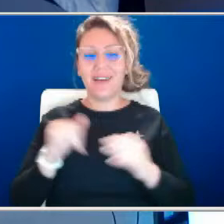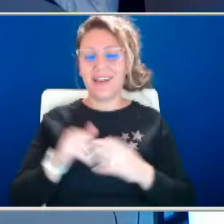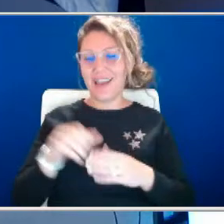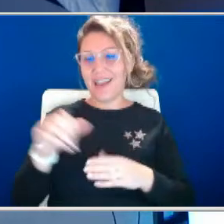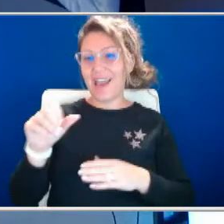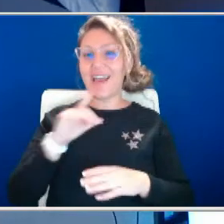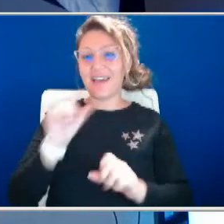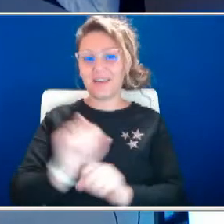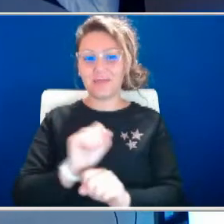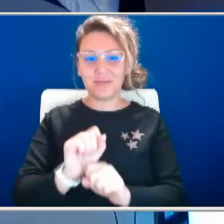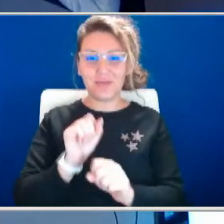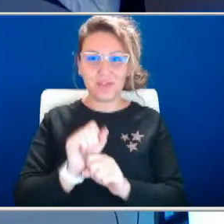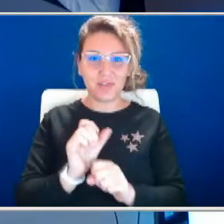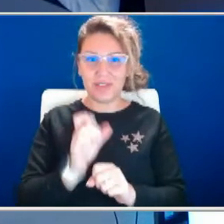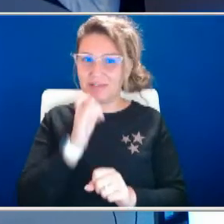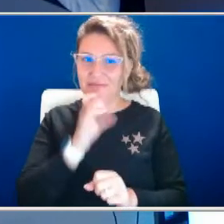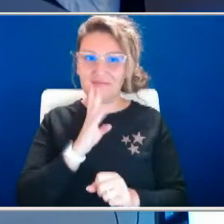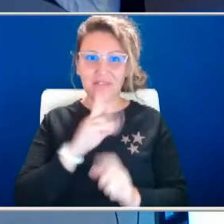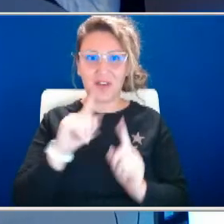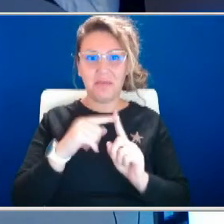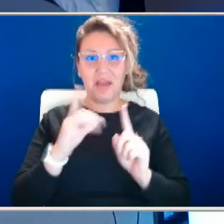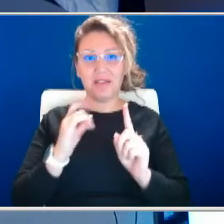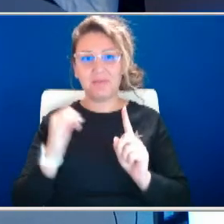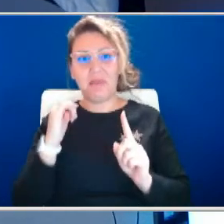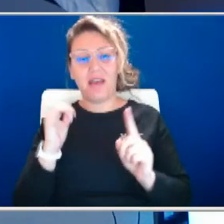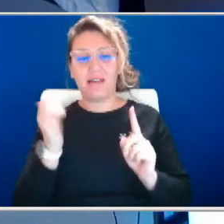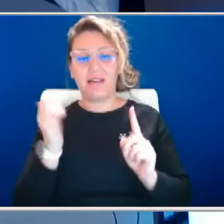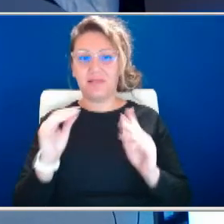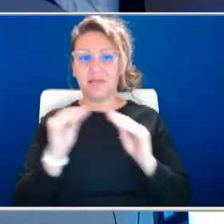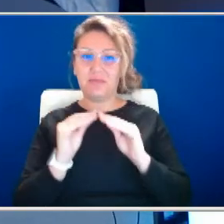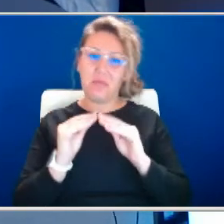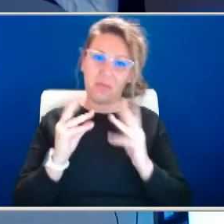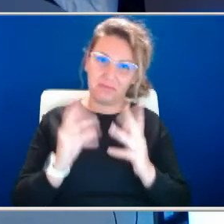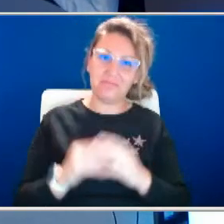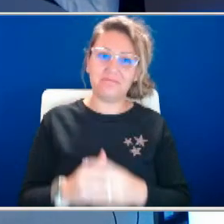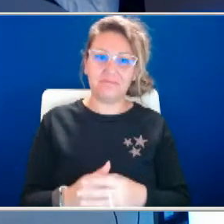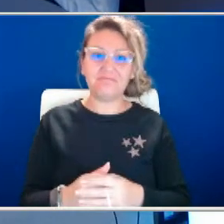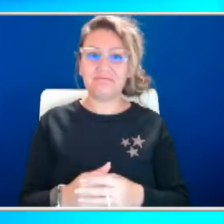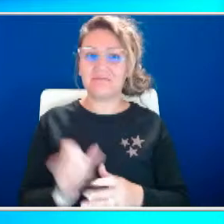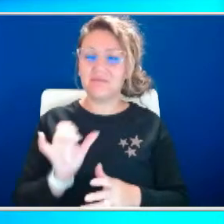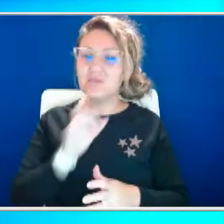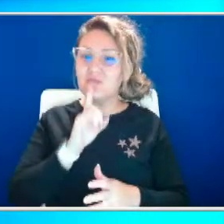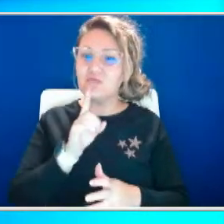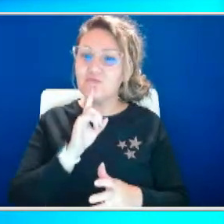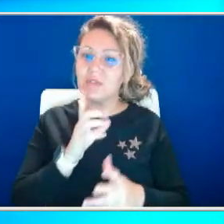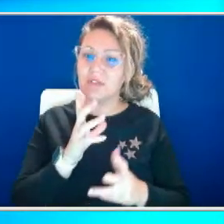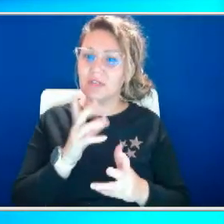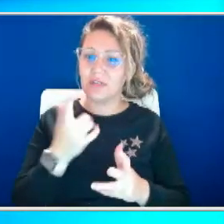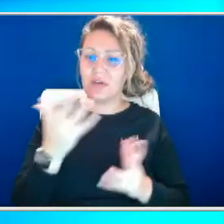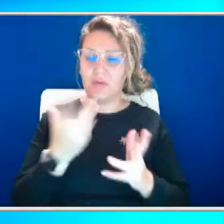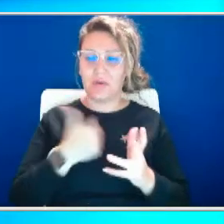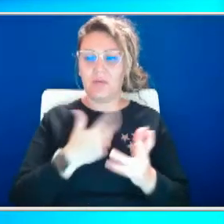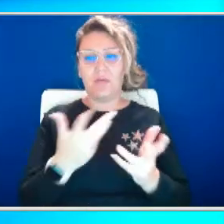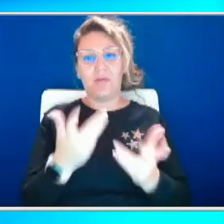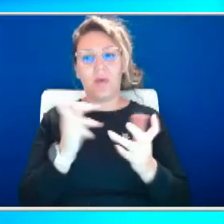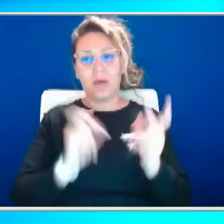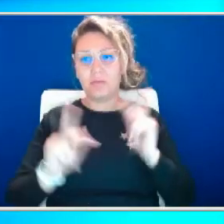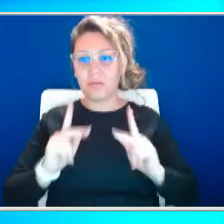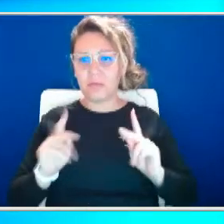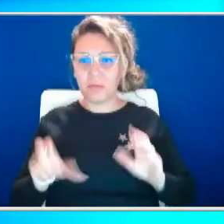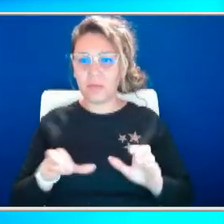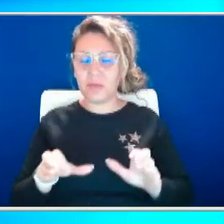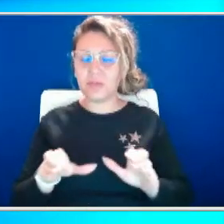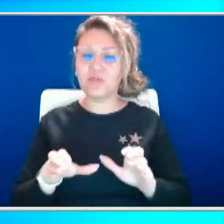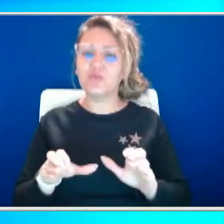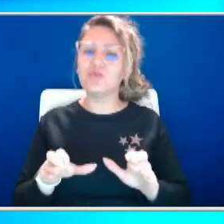He's really not talking about his back anymore, really. So so it's really kind of what we we want people to do. We want people to really, you know,